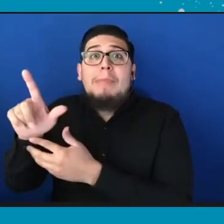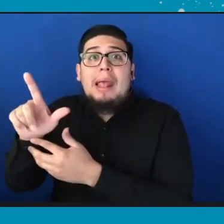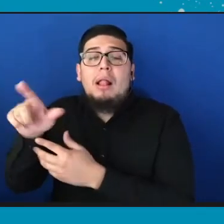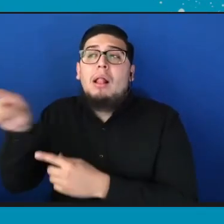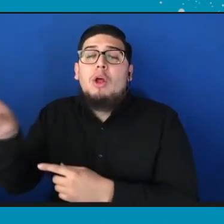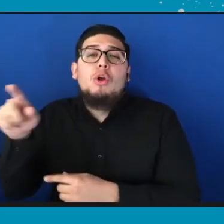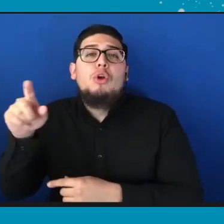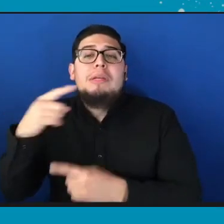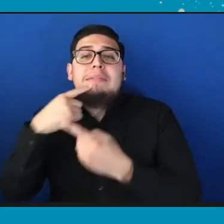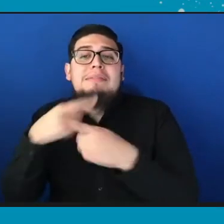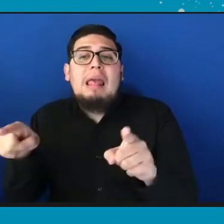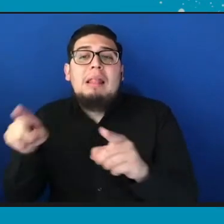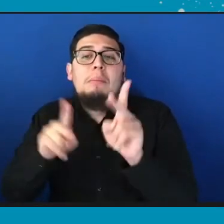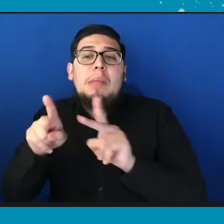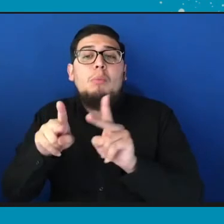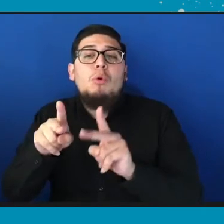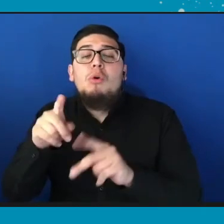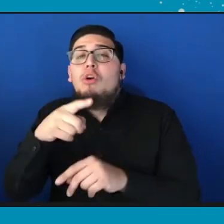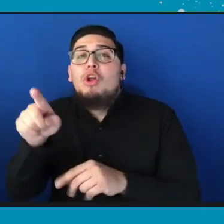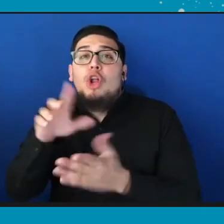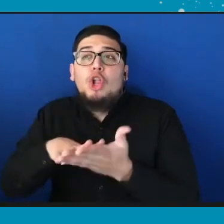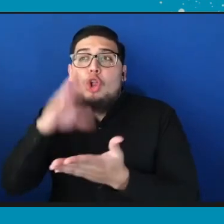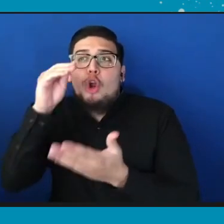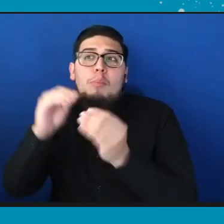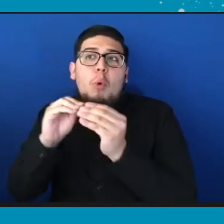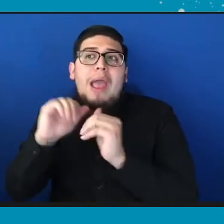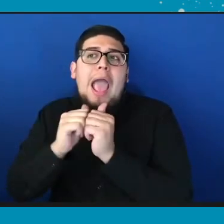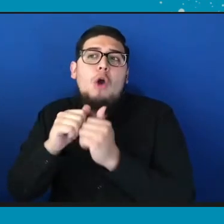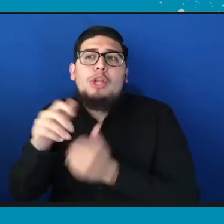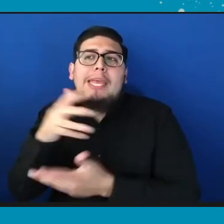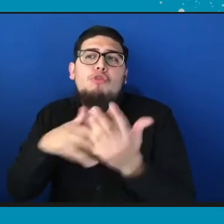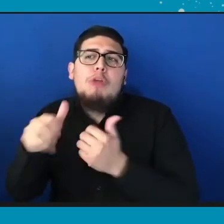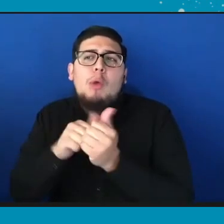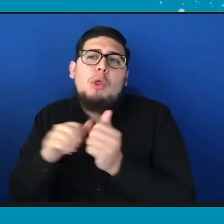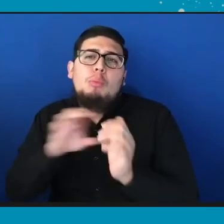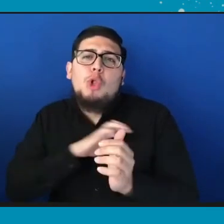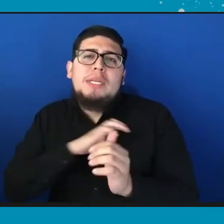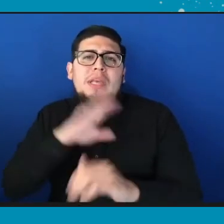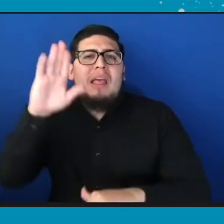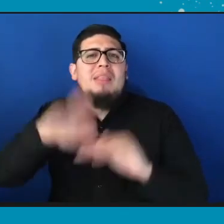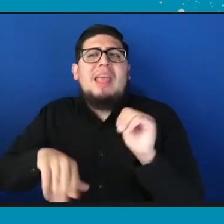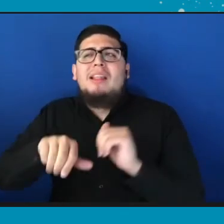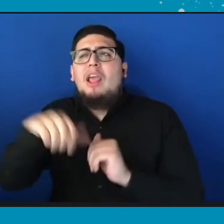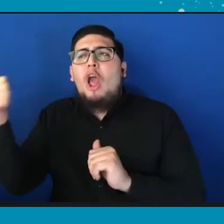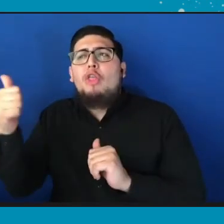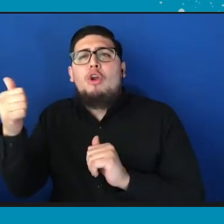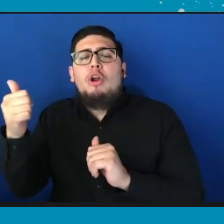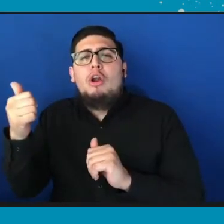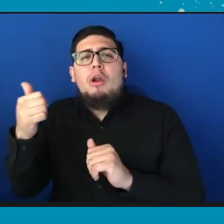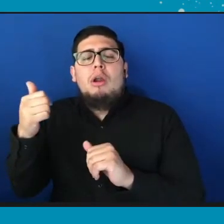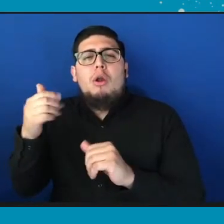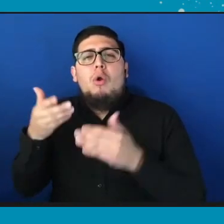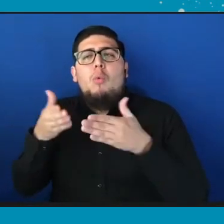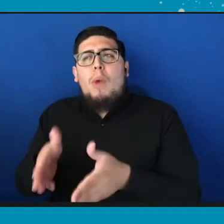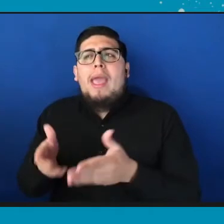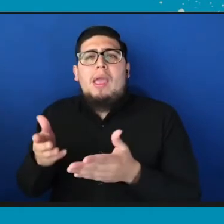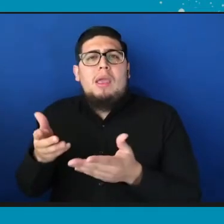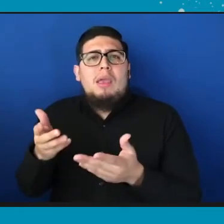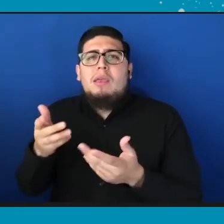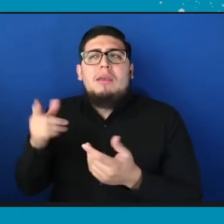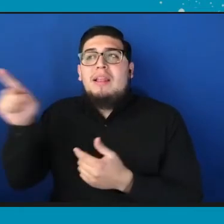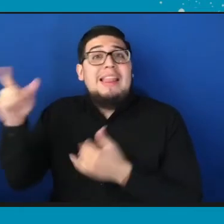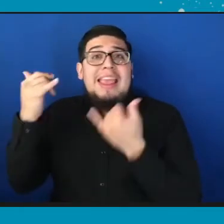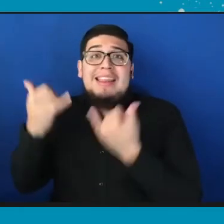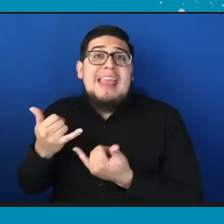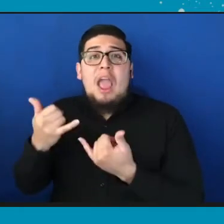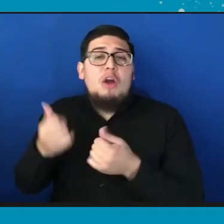citizens to learn more about how to interact with police as opposed to the other way around, will now be in control of drawing the district lines